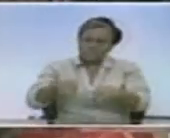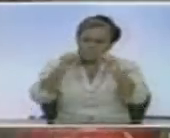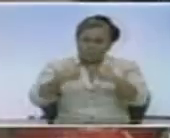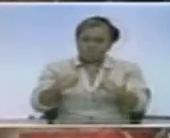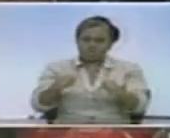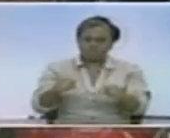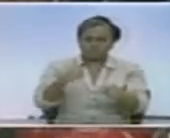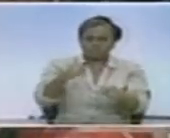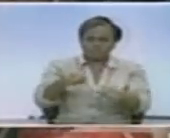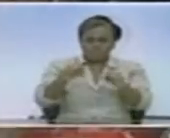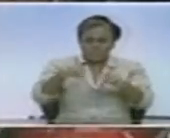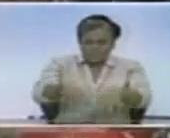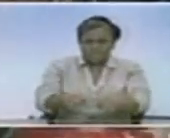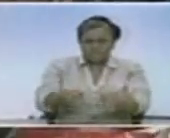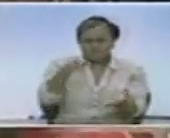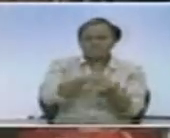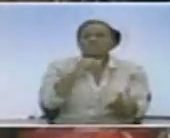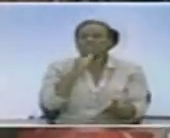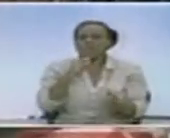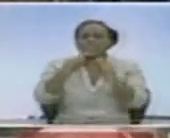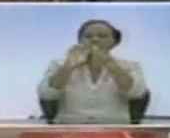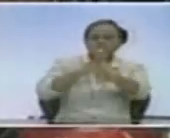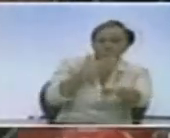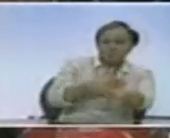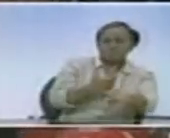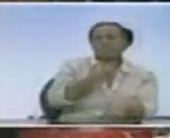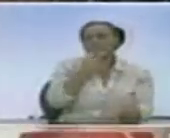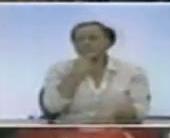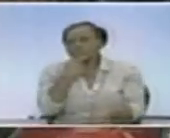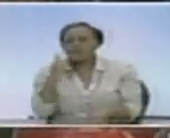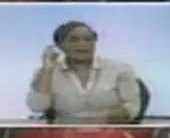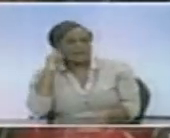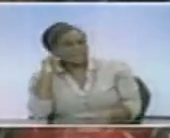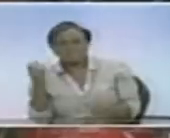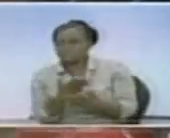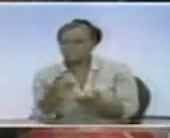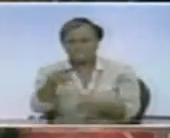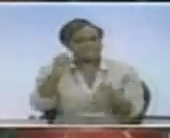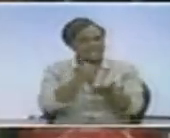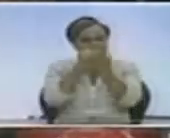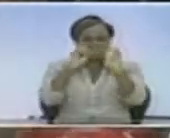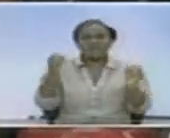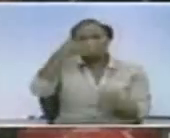Not because he's a Kikuyu, a Luo, or Kalenjin, or whatever.